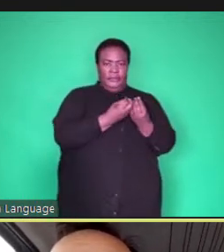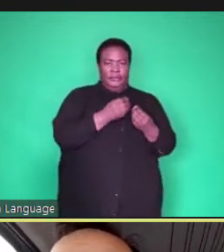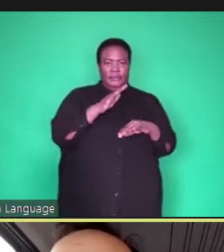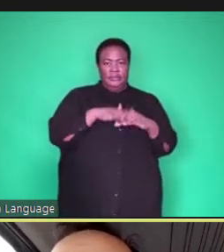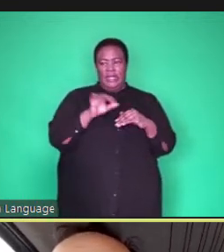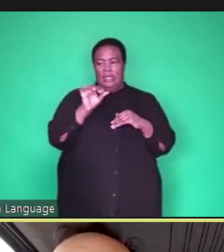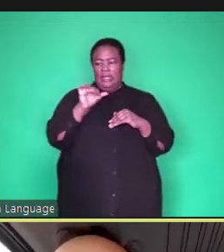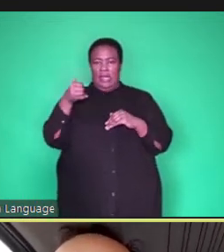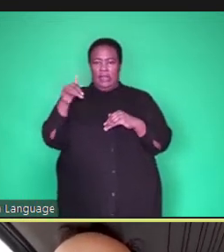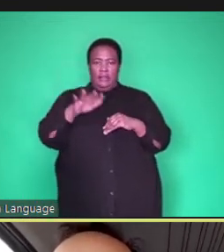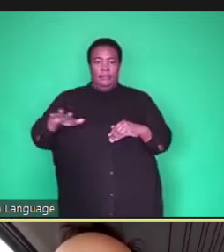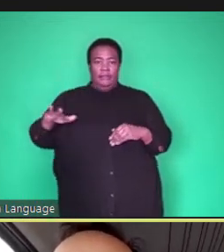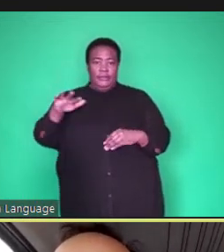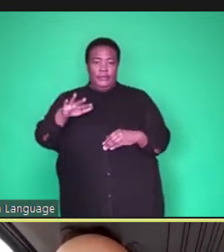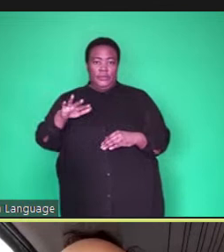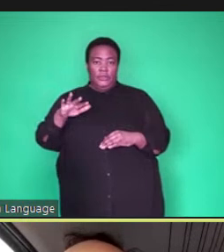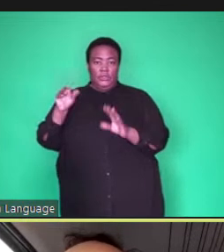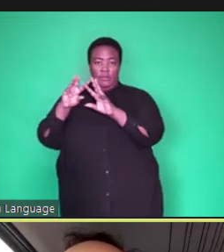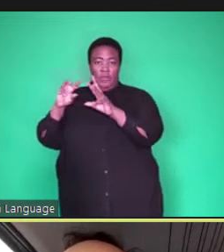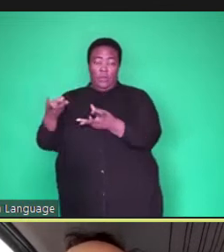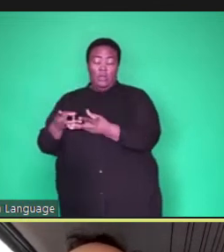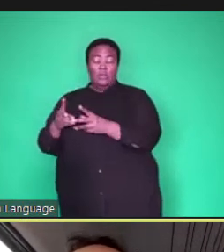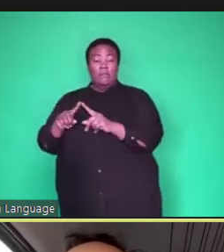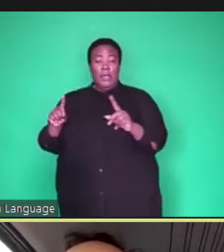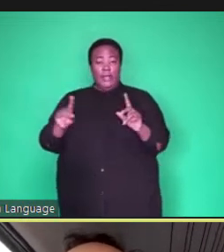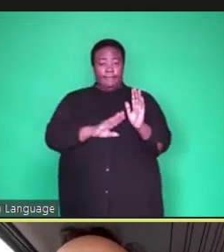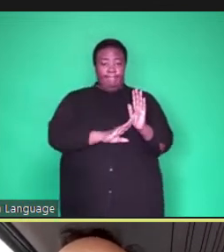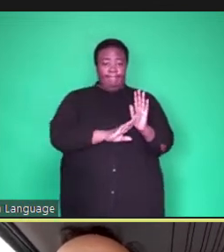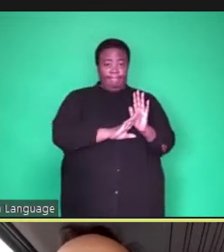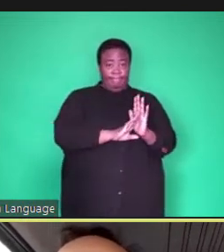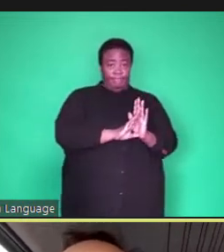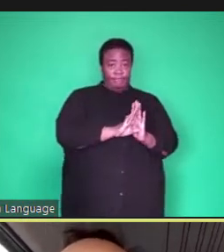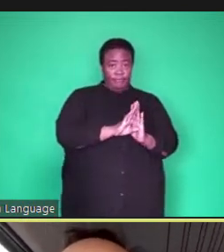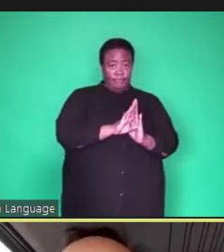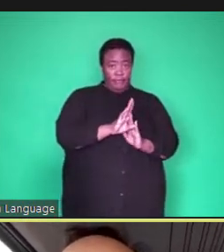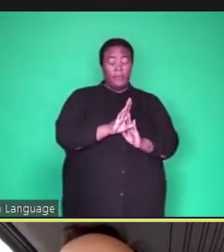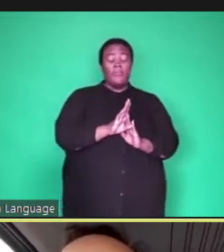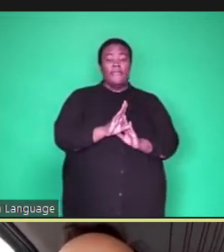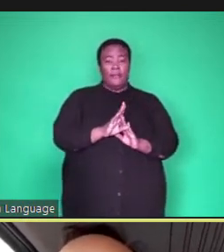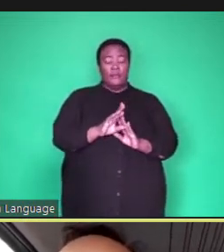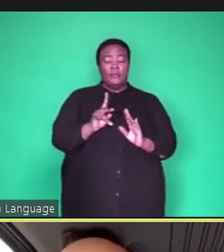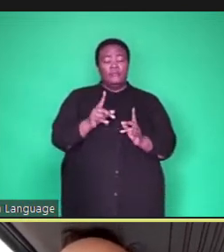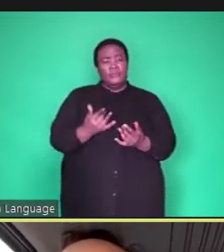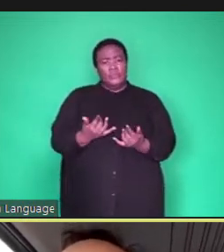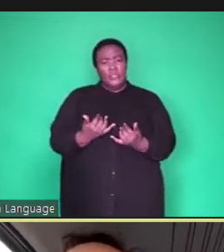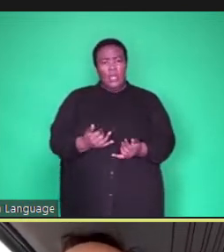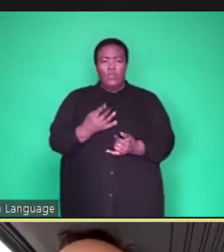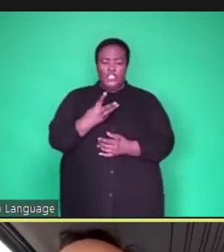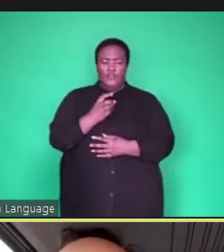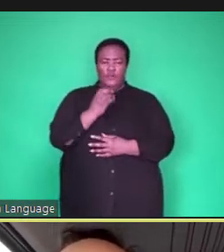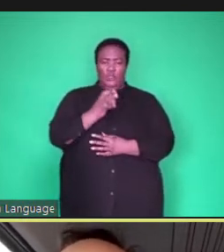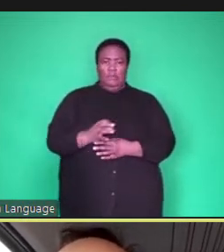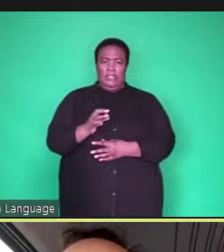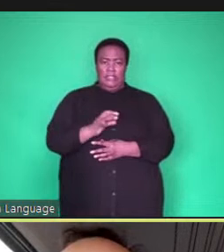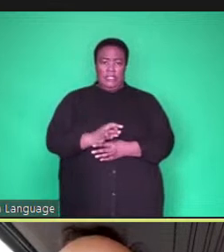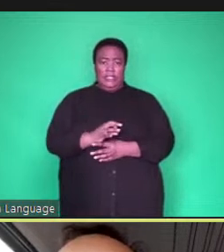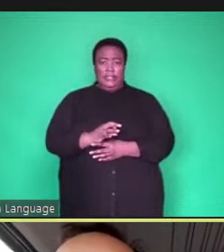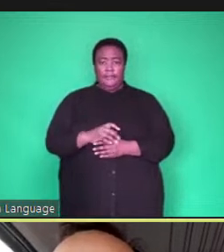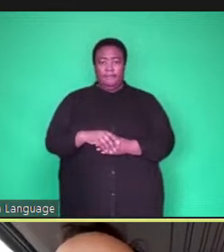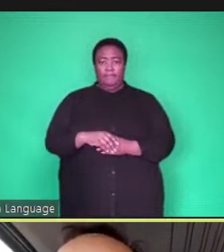it's increasing steeply, and at the moment it's around 40%. Next